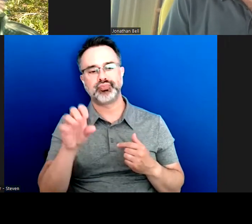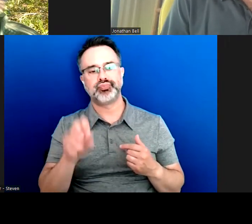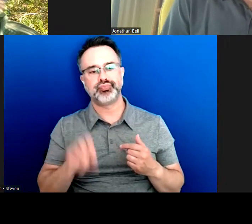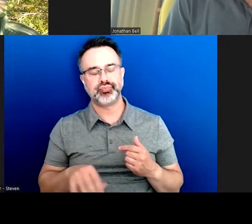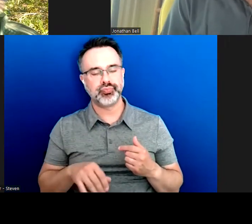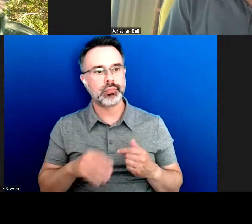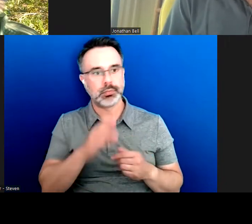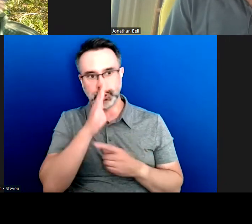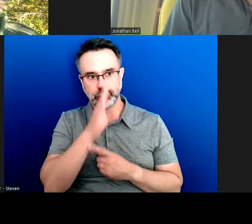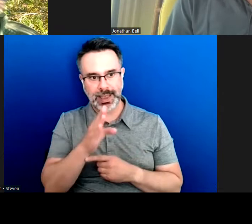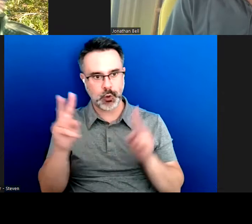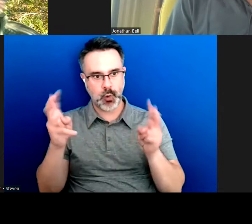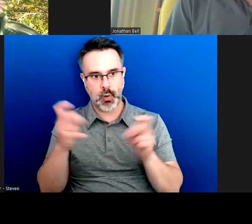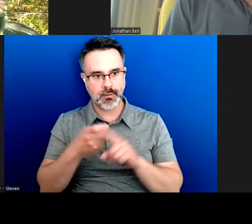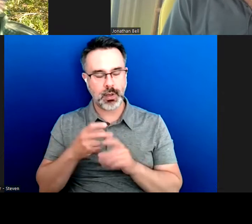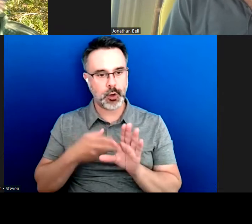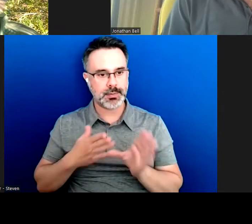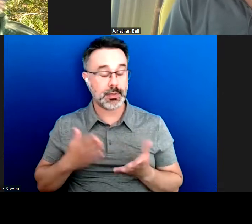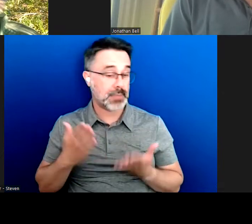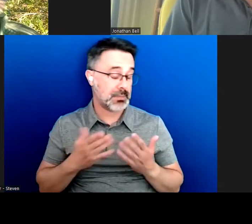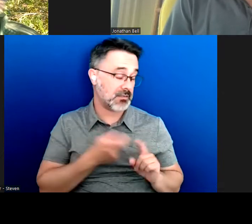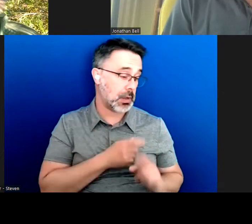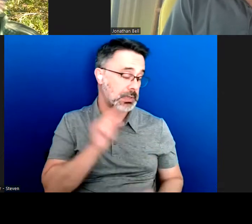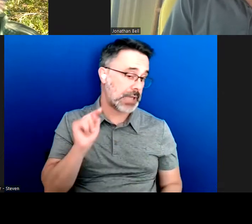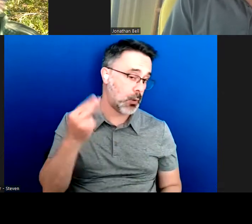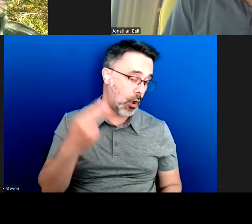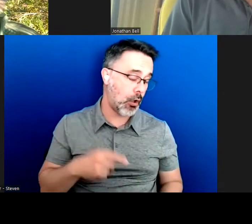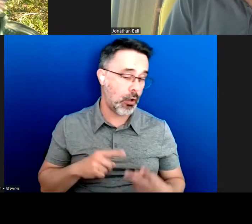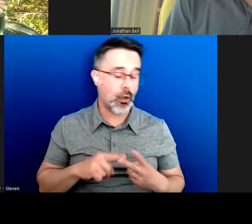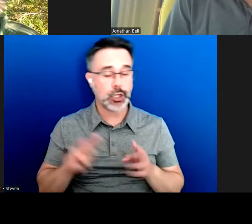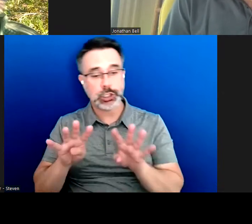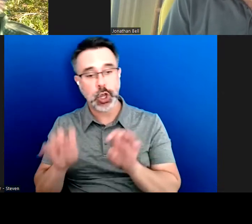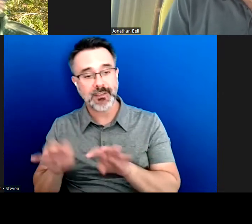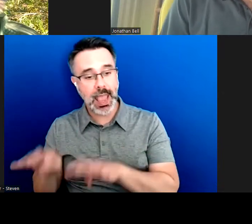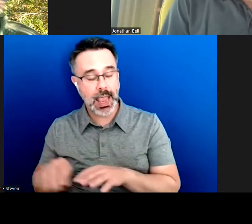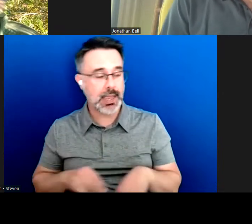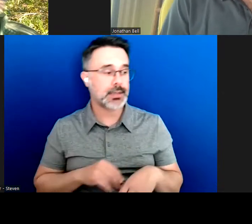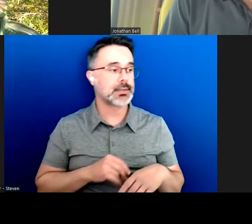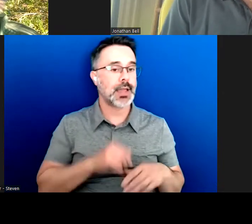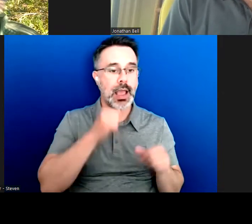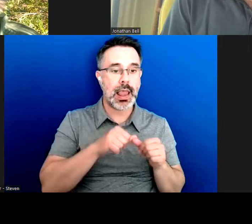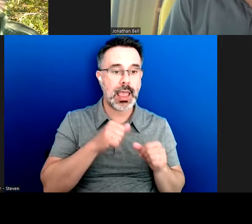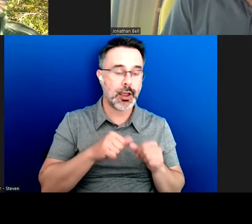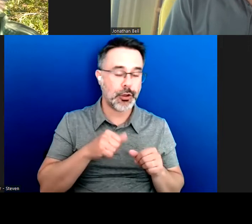participants. They could be from the town halls, the open-ended surveys, or the organizational letters.